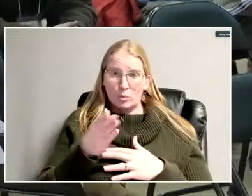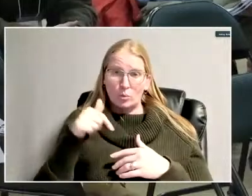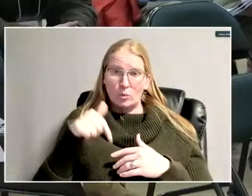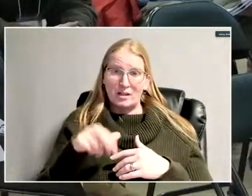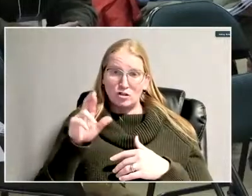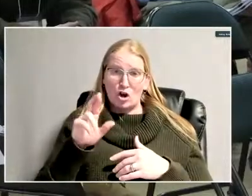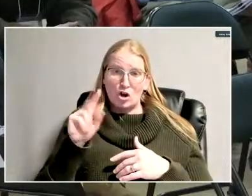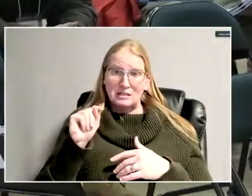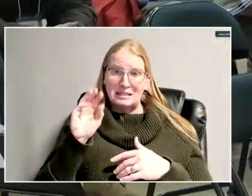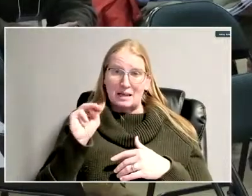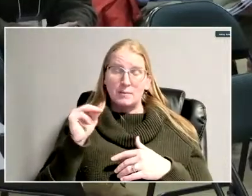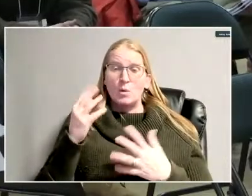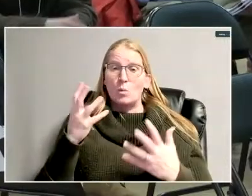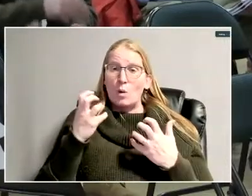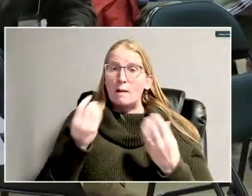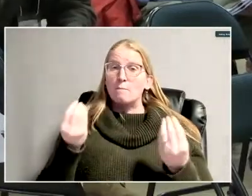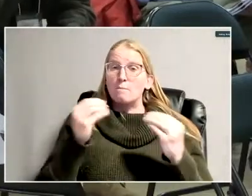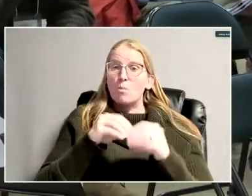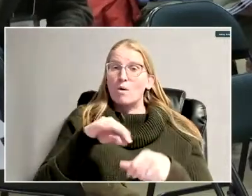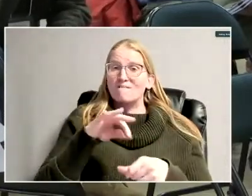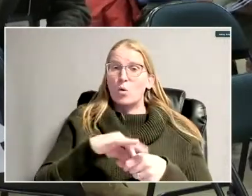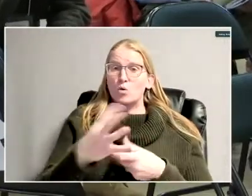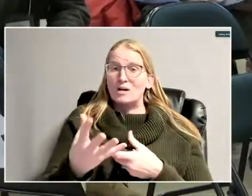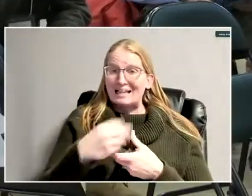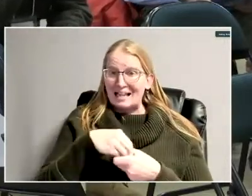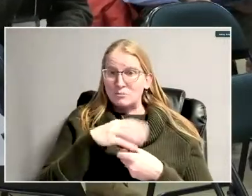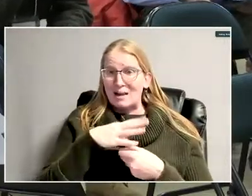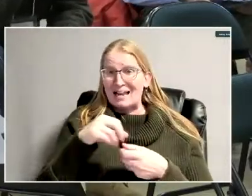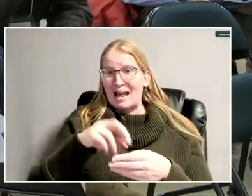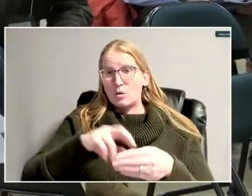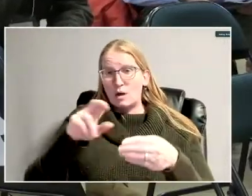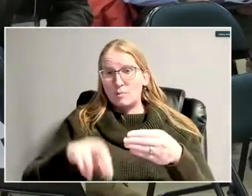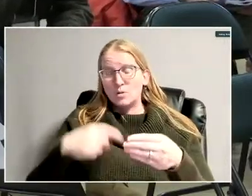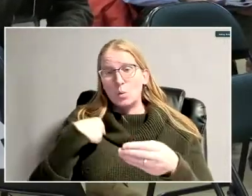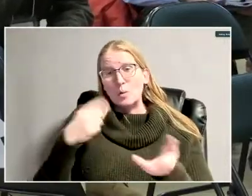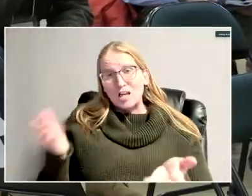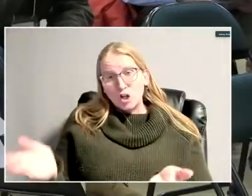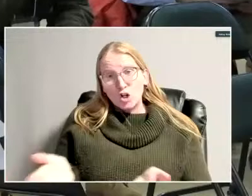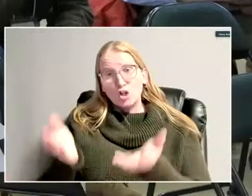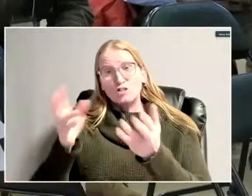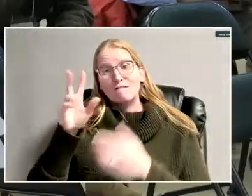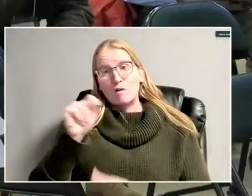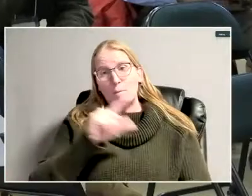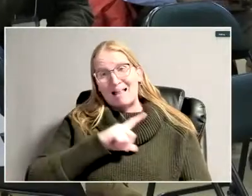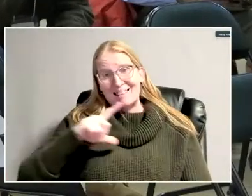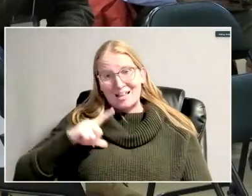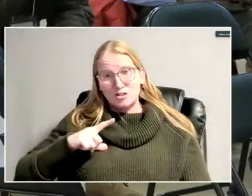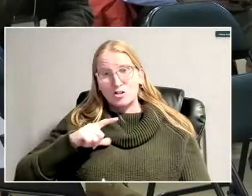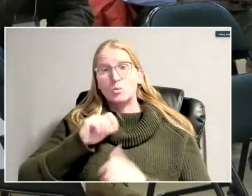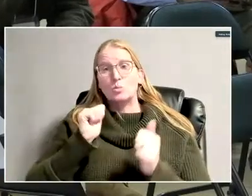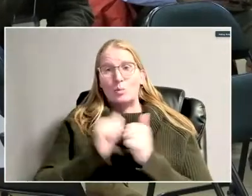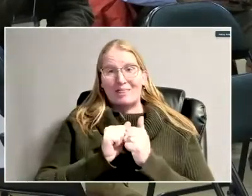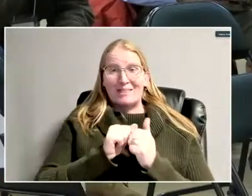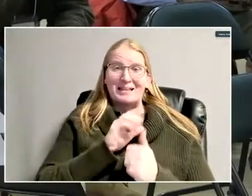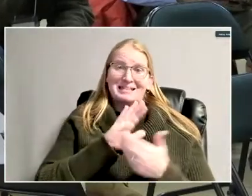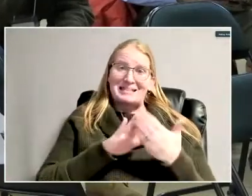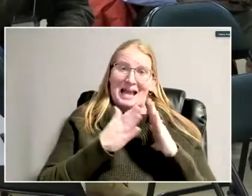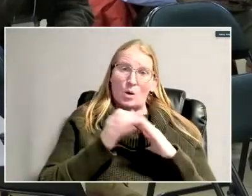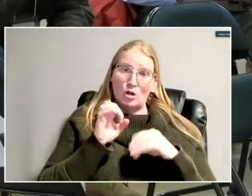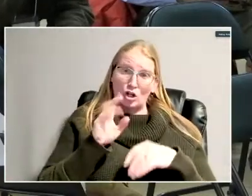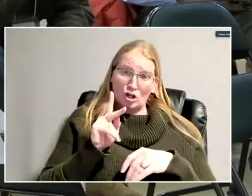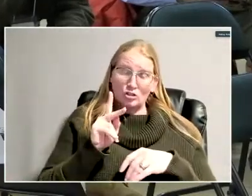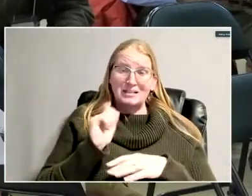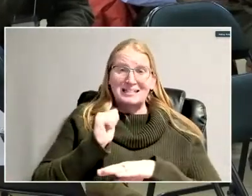engagement and outcomes urge the Vermont state legislature in coordination with our town clerks to set a timeline for adding the